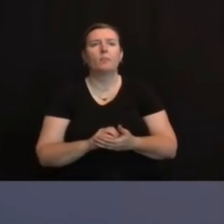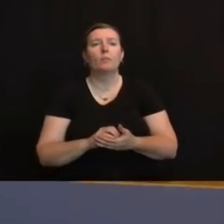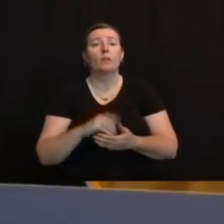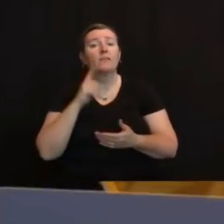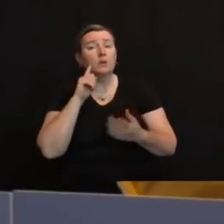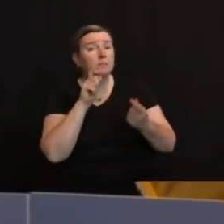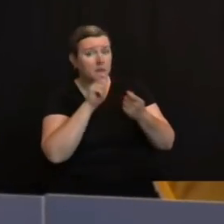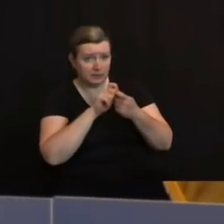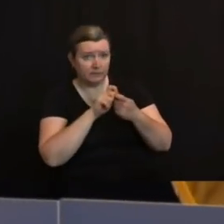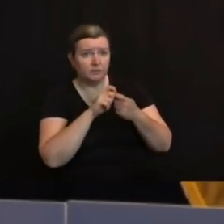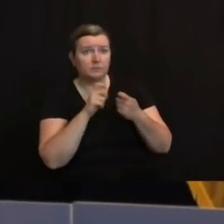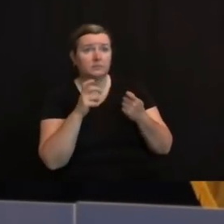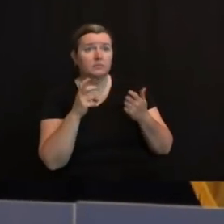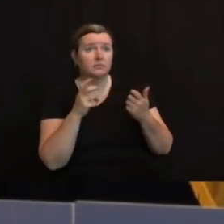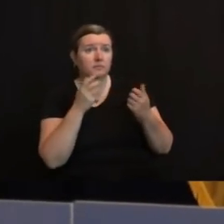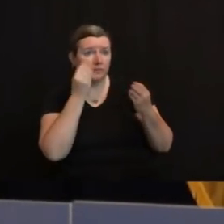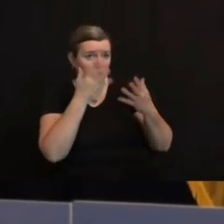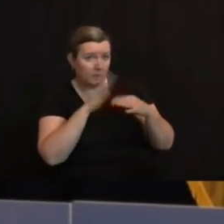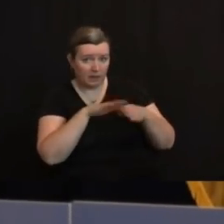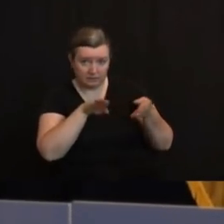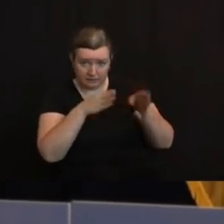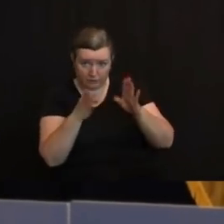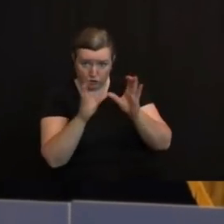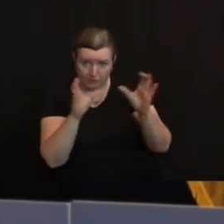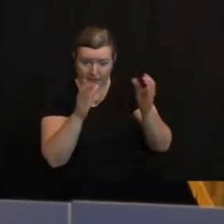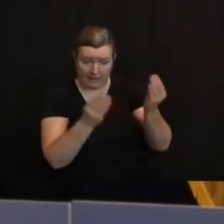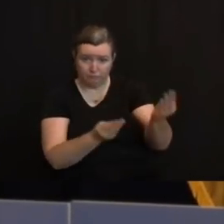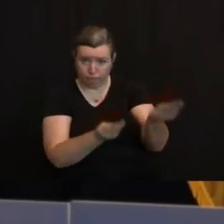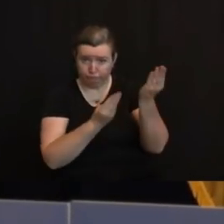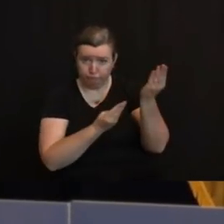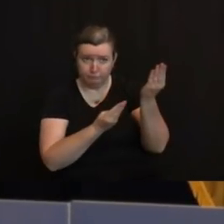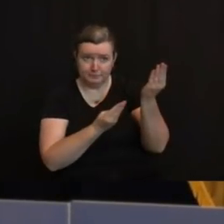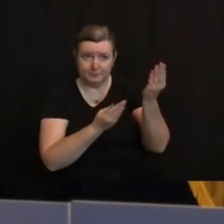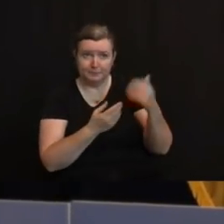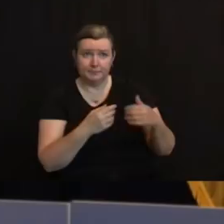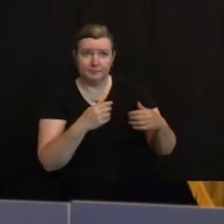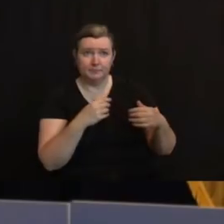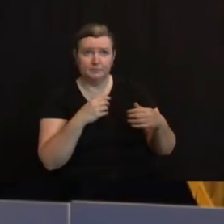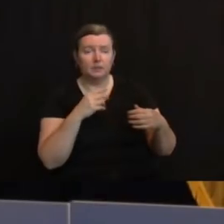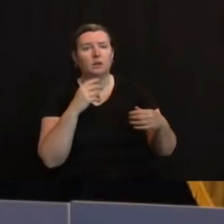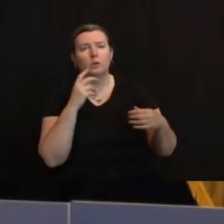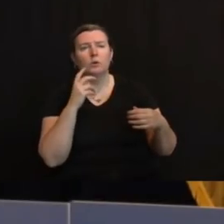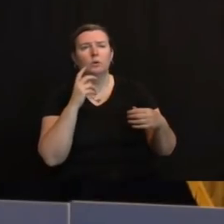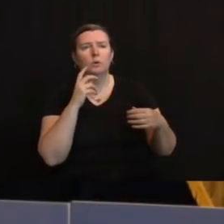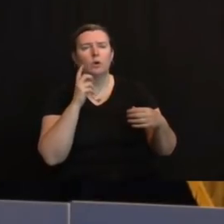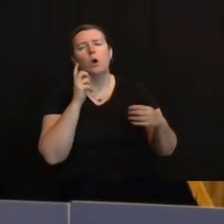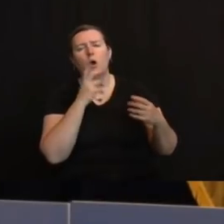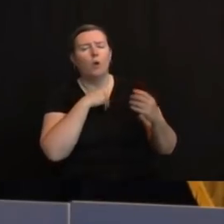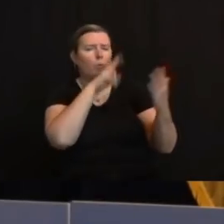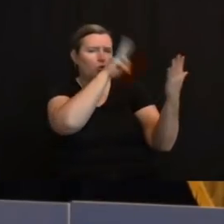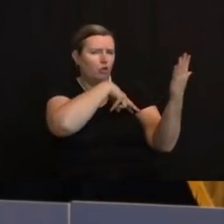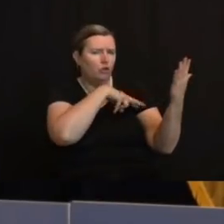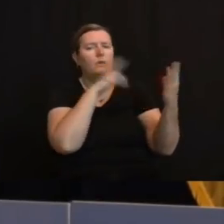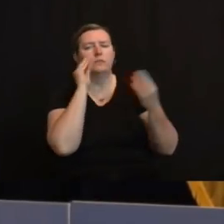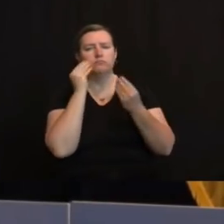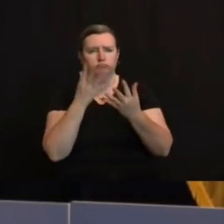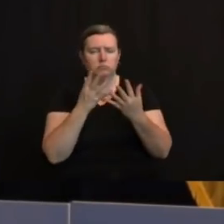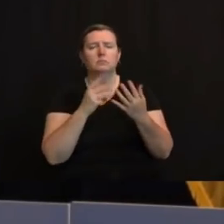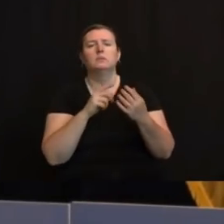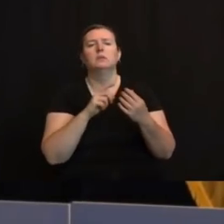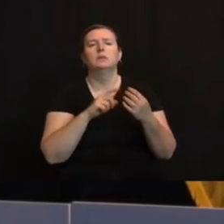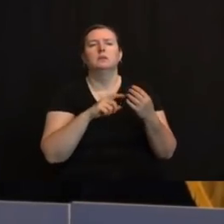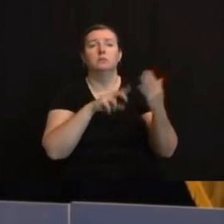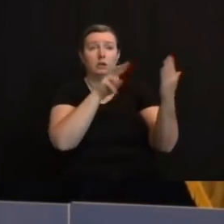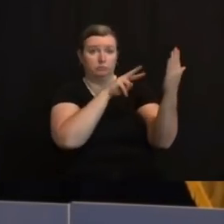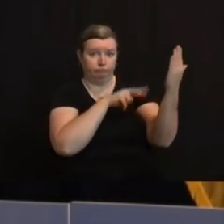exact things that we looked at on the death certificates, I'm going to have to get back to you on those details. As you may know, these are filled in